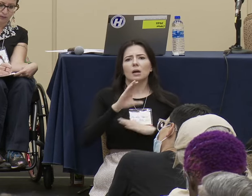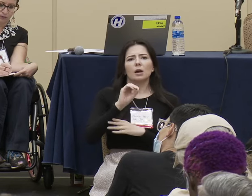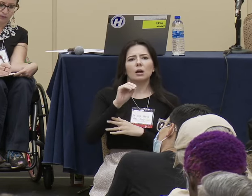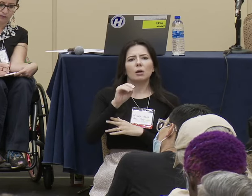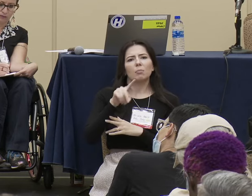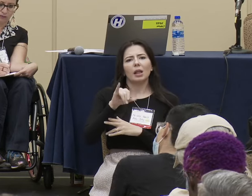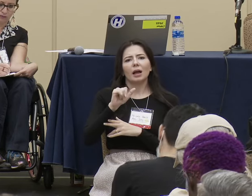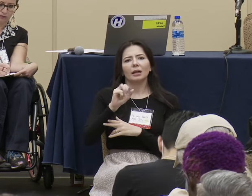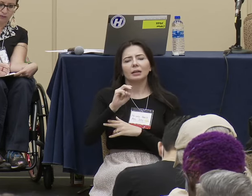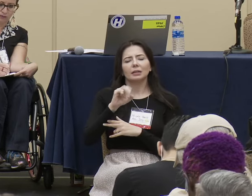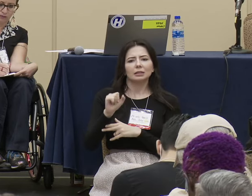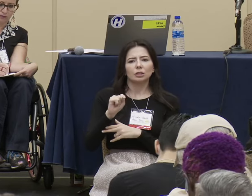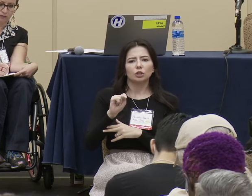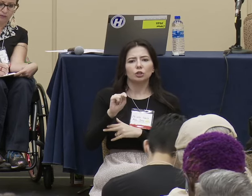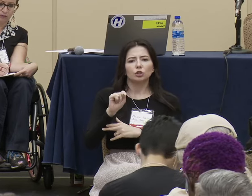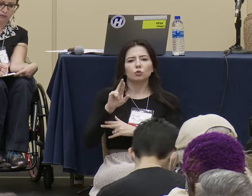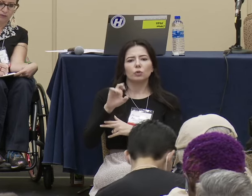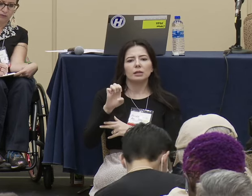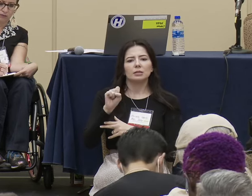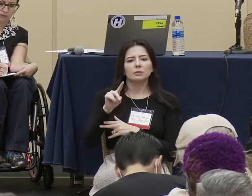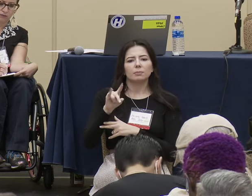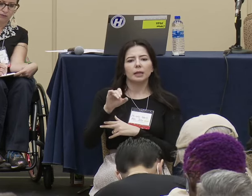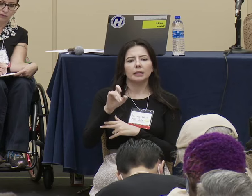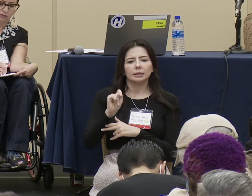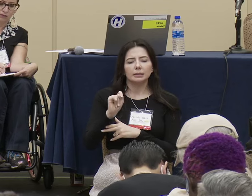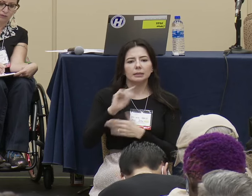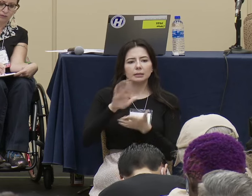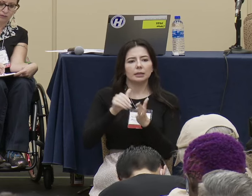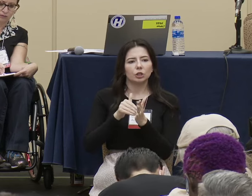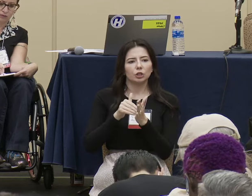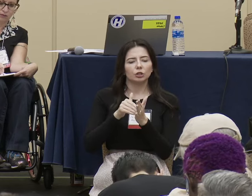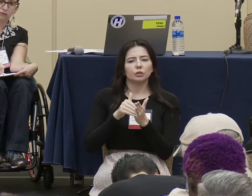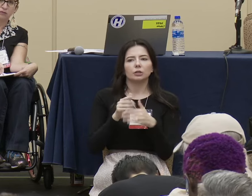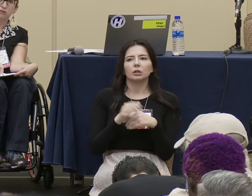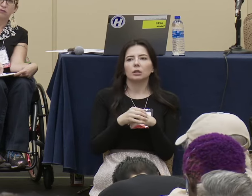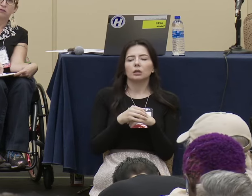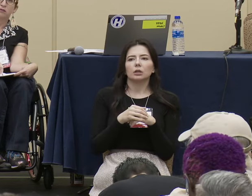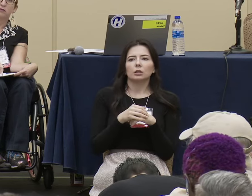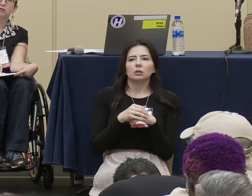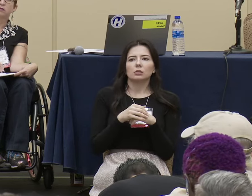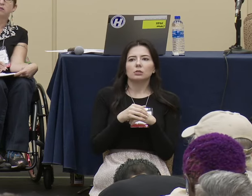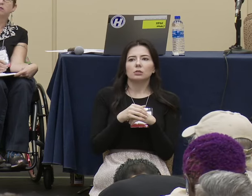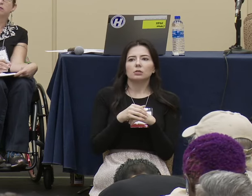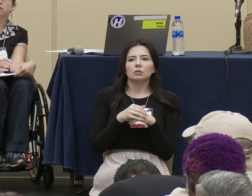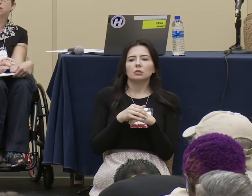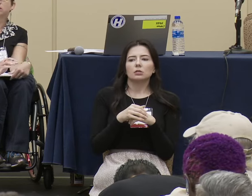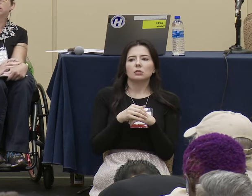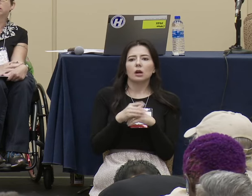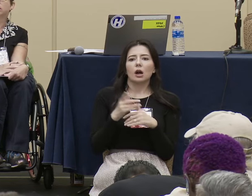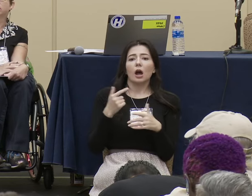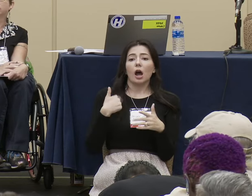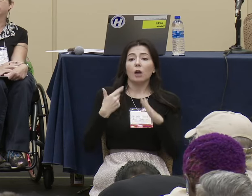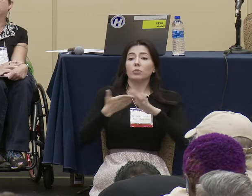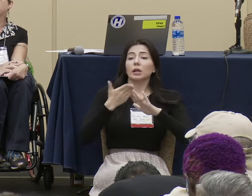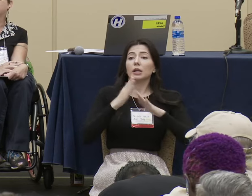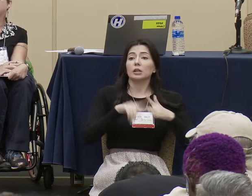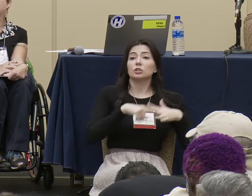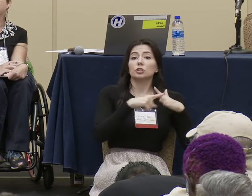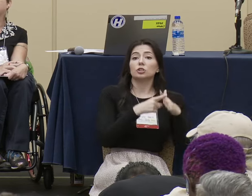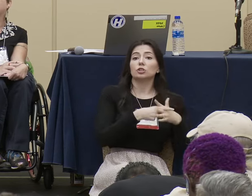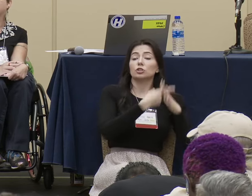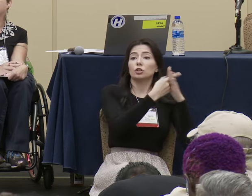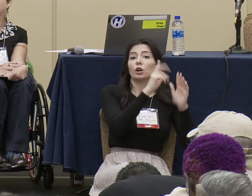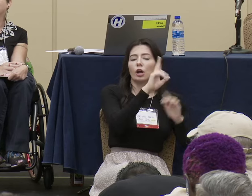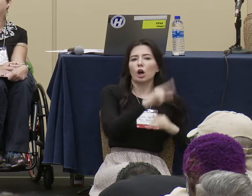something that I've been really interested in. I want to say that I'm part of this organization, a startup organization in the city of